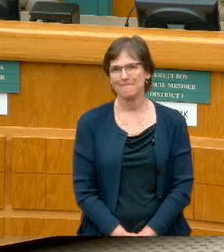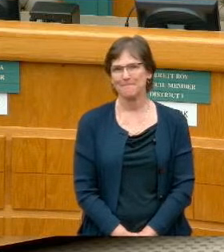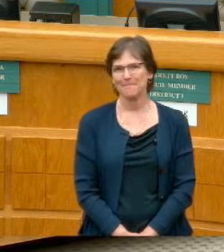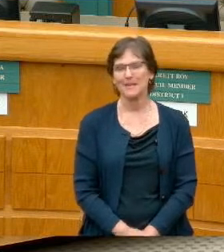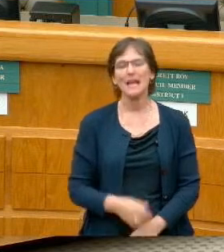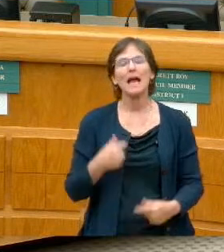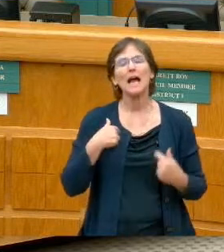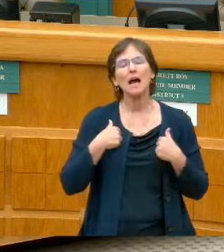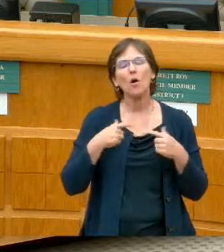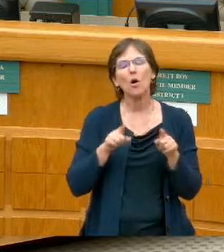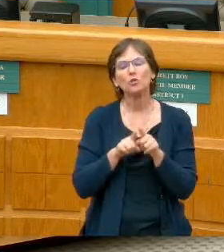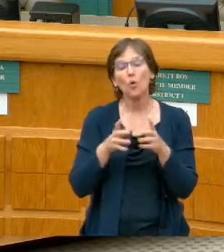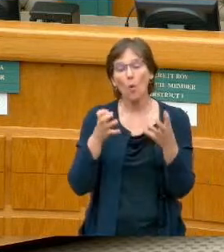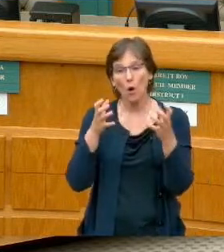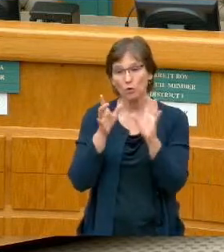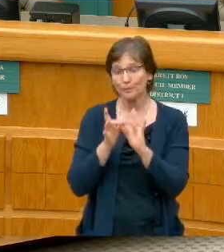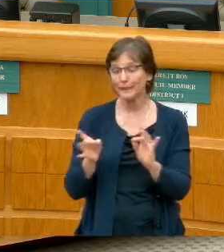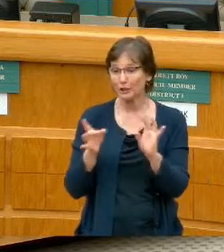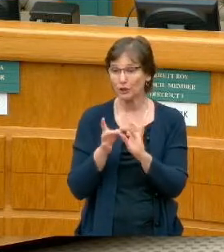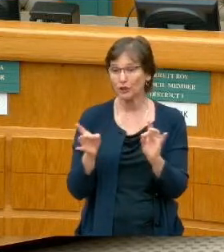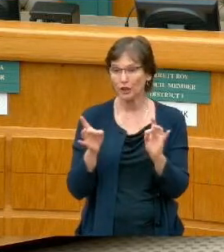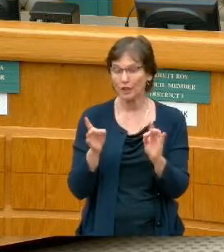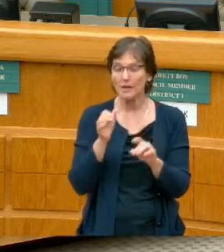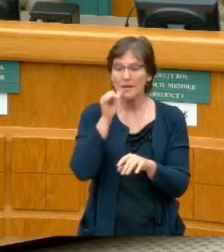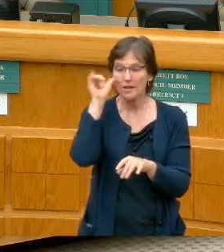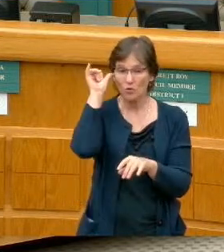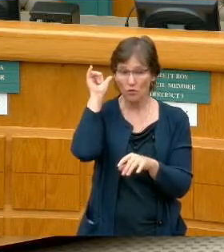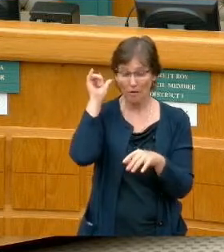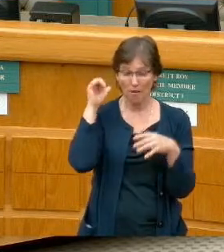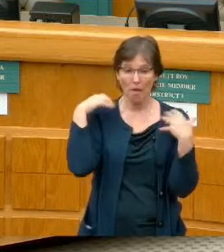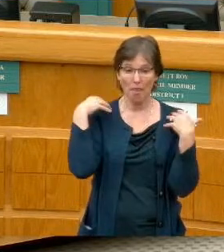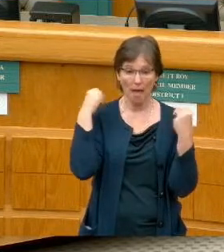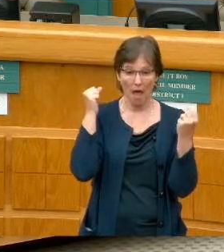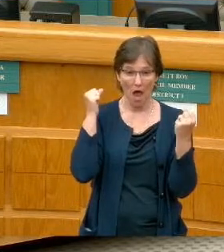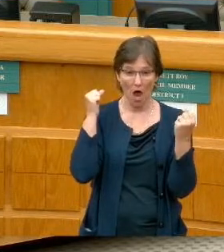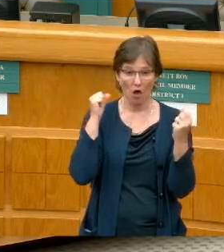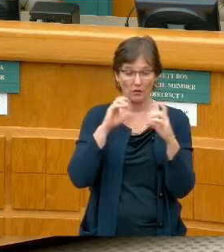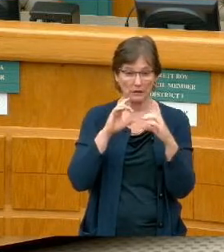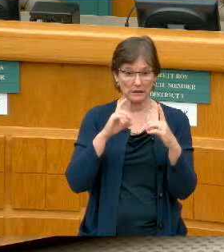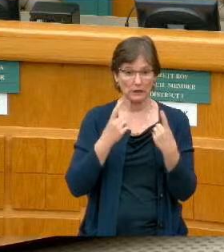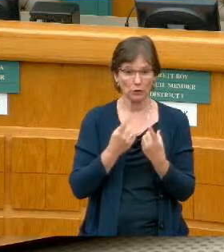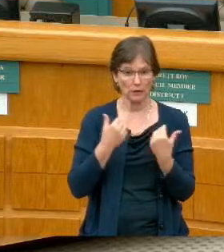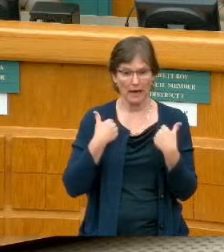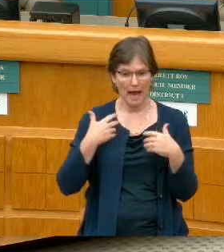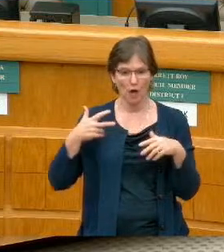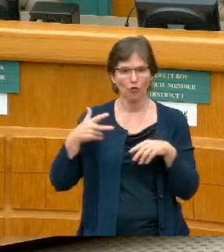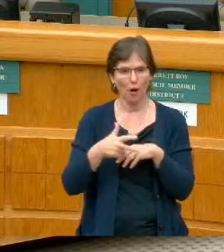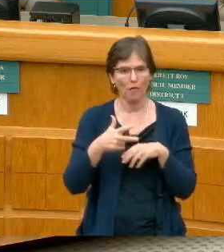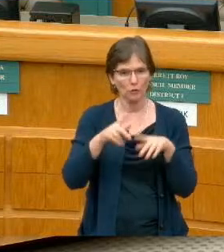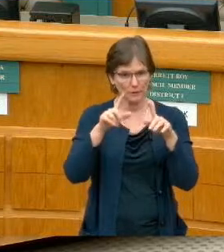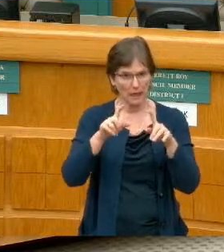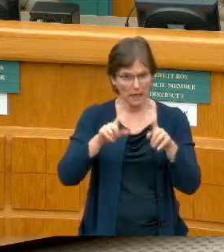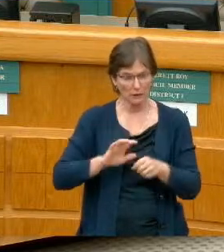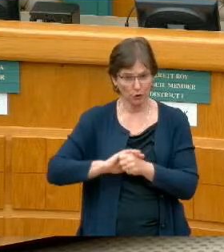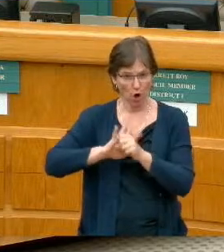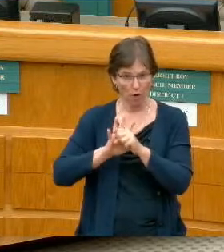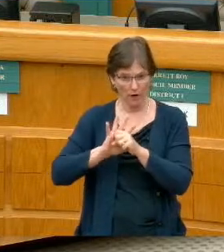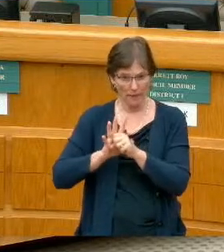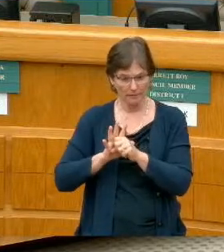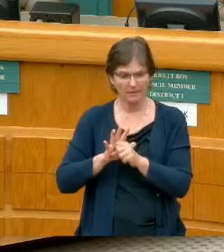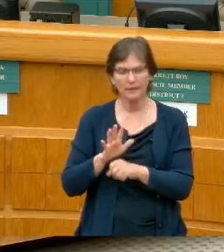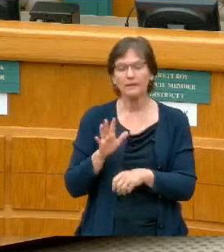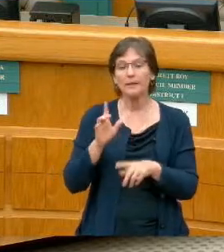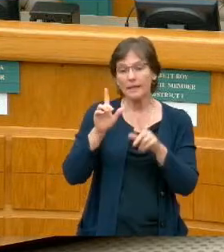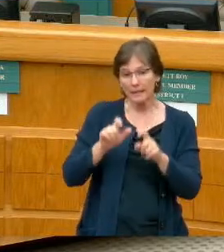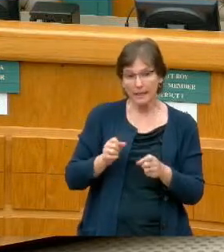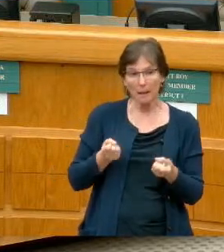I did want to mention that yesterday the health district conducted a drive-through. 18 individuals were tested and only 2 tested